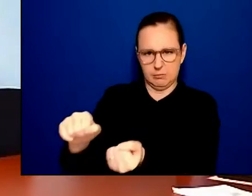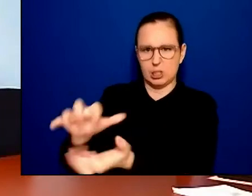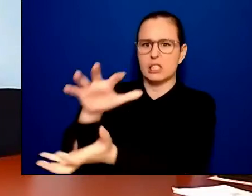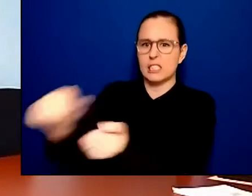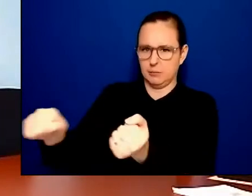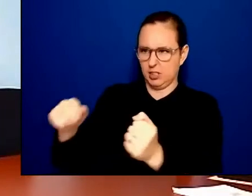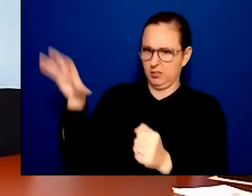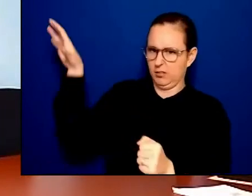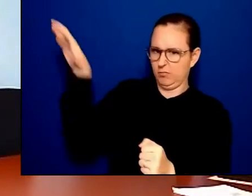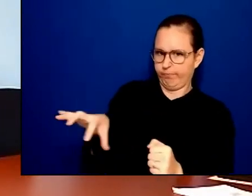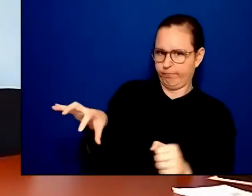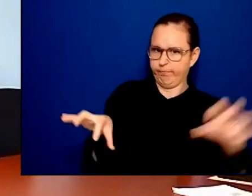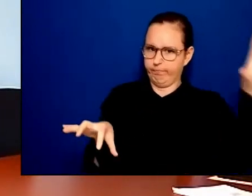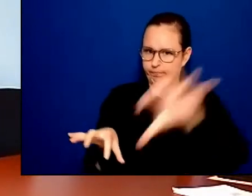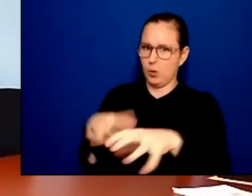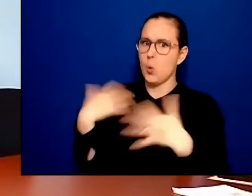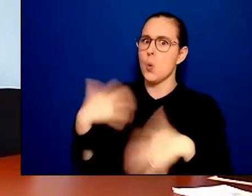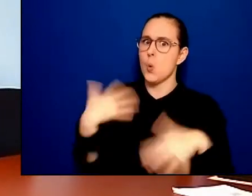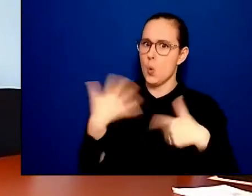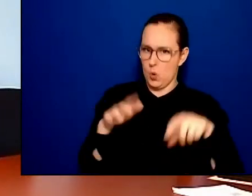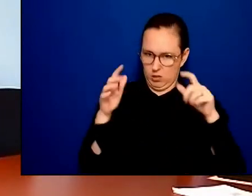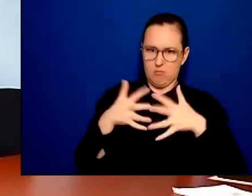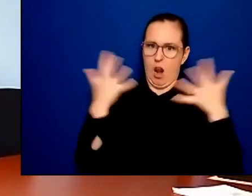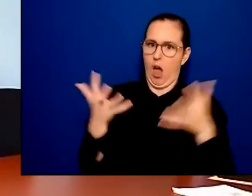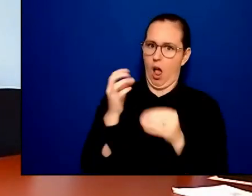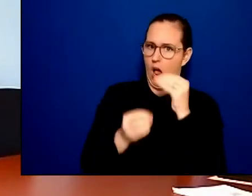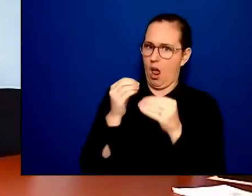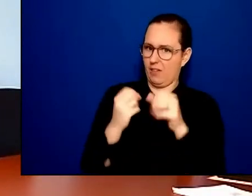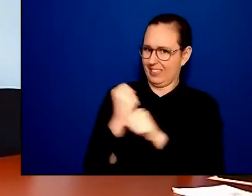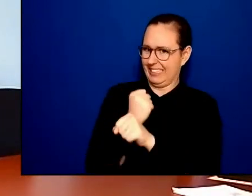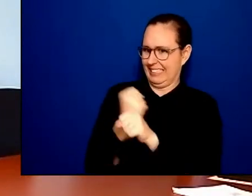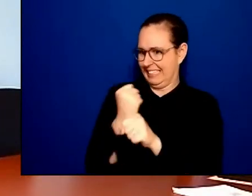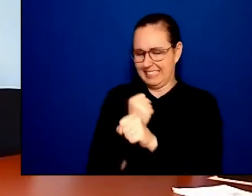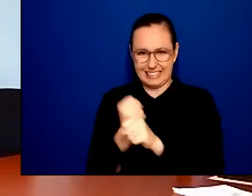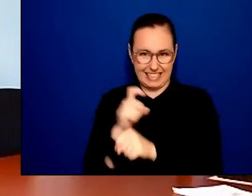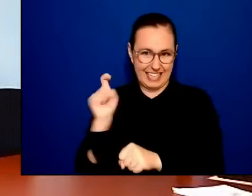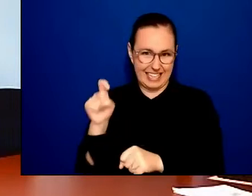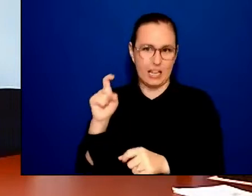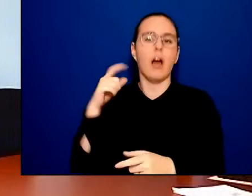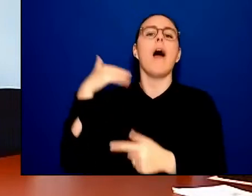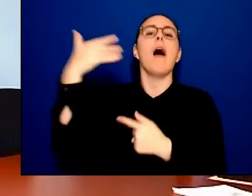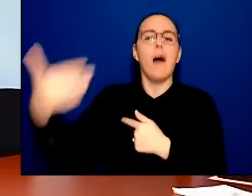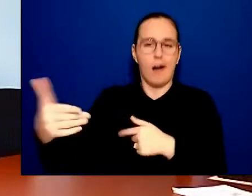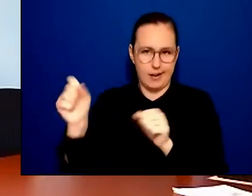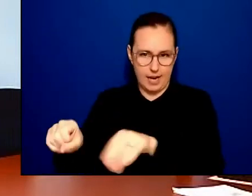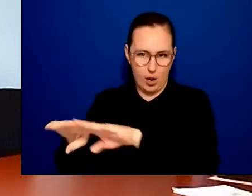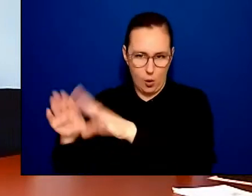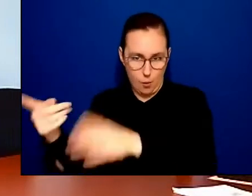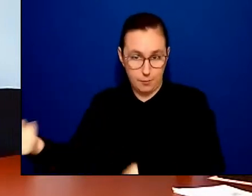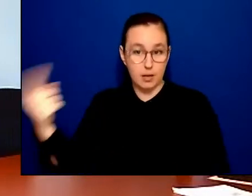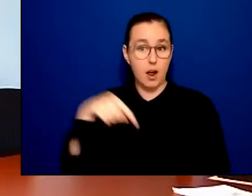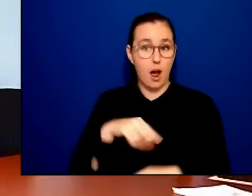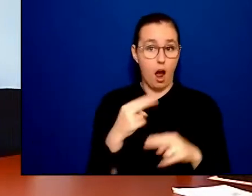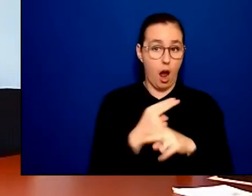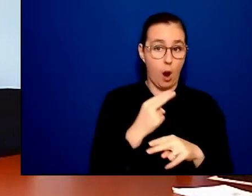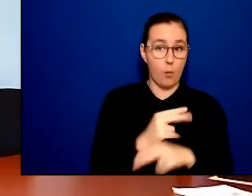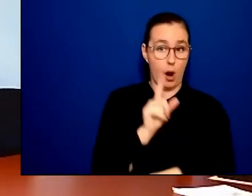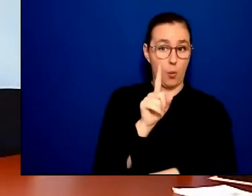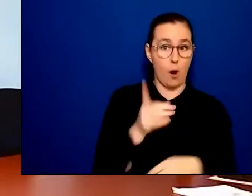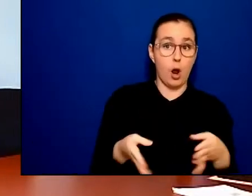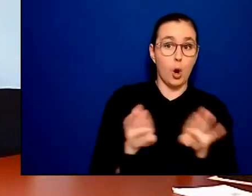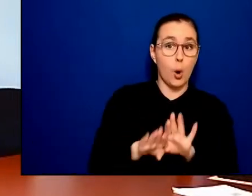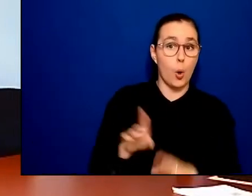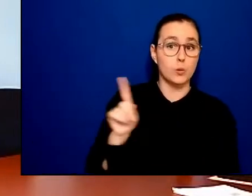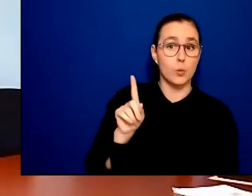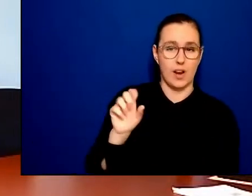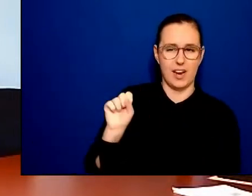it again. Highway 1 remains closed at Spence's Bridge. As Minister Fleming alluded, there are washouts and south of Lytton at Tank Hill